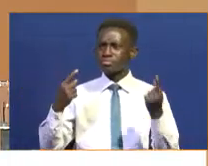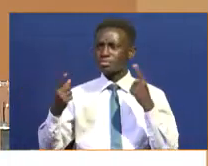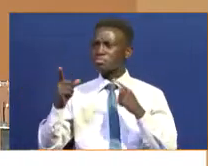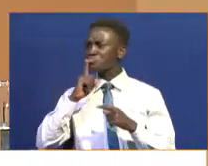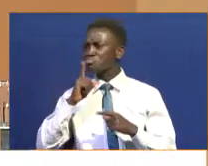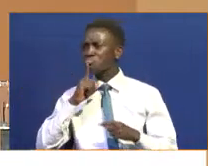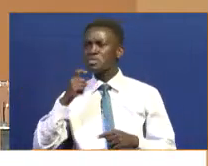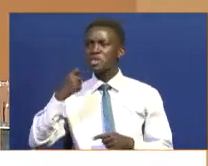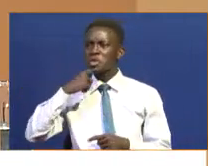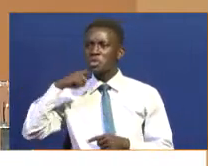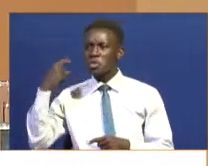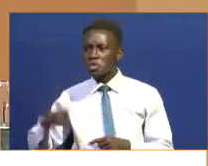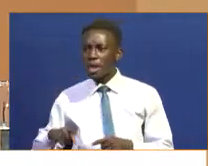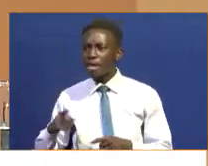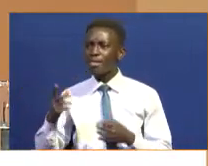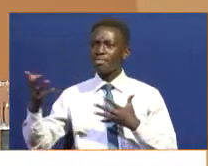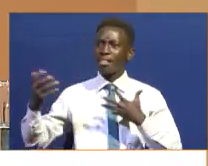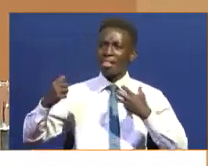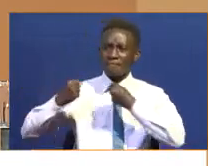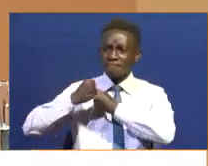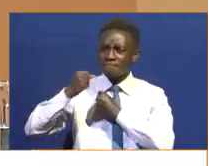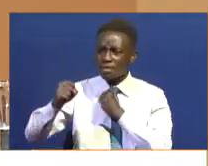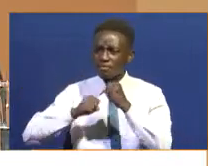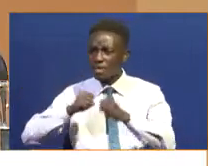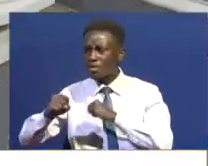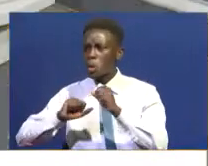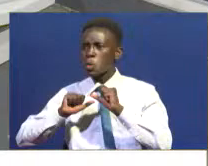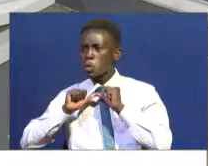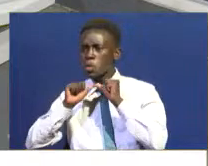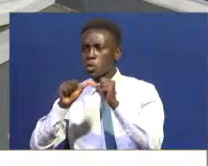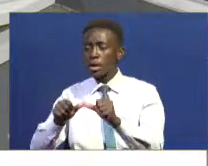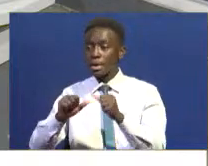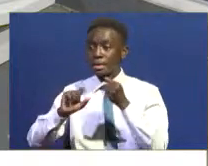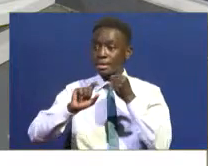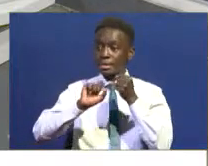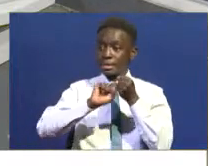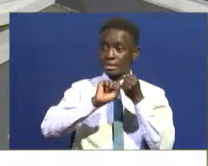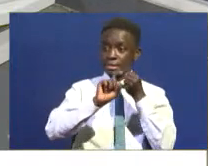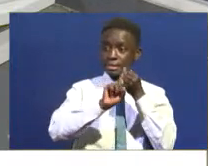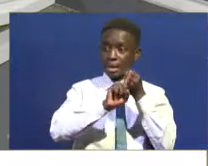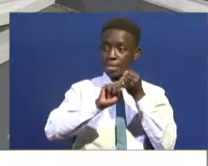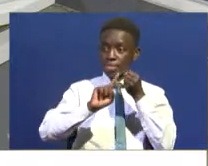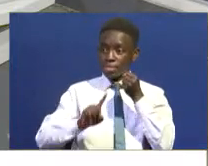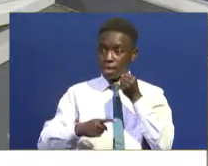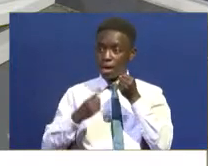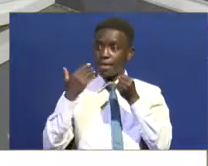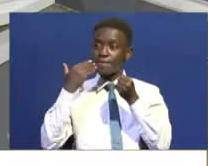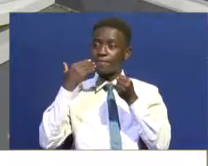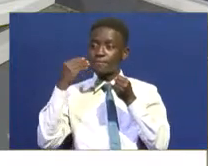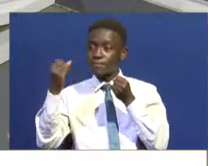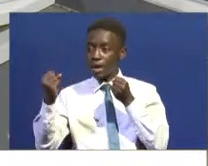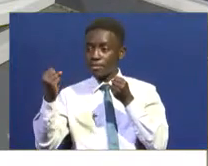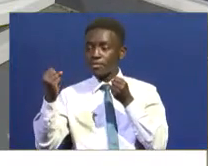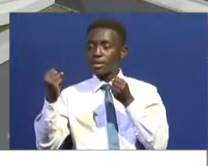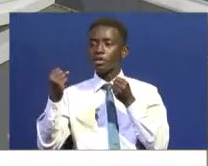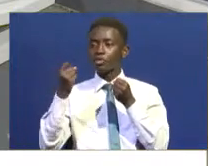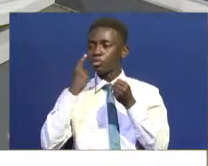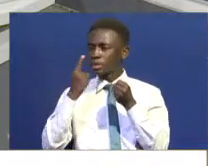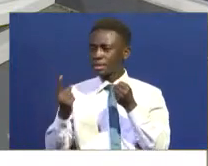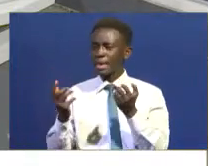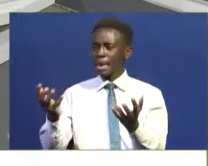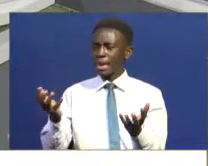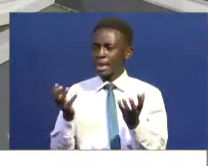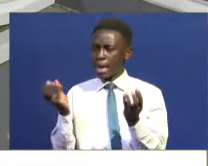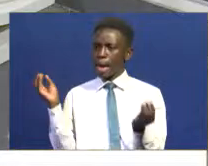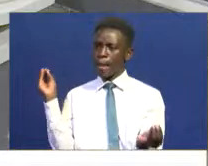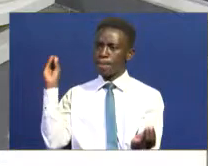Ukraine. 16,500 sanctions. 16,500, and there should be more. Mm-hmm. And so there was a